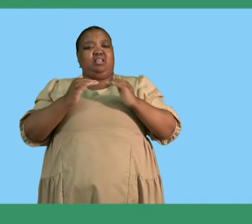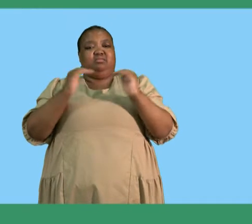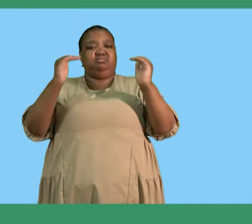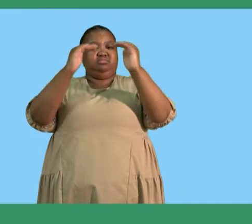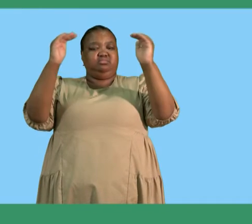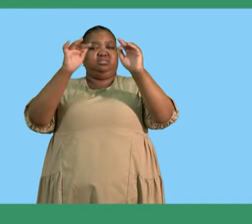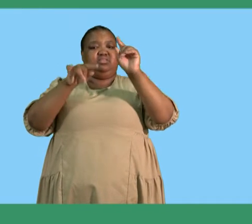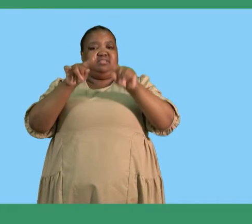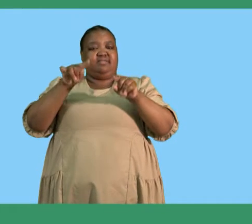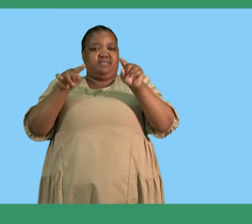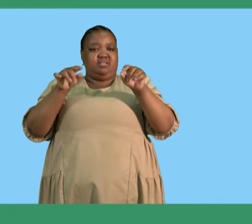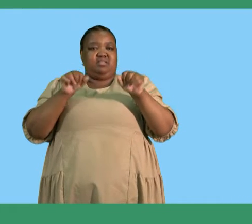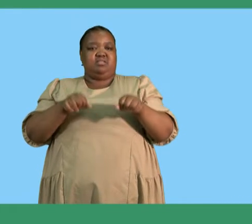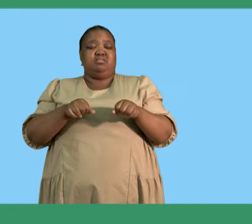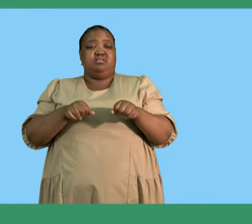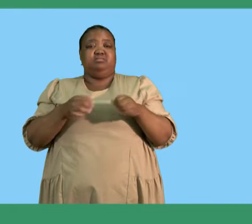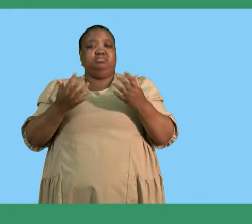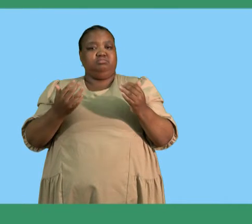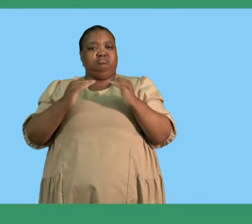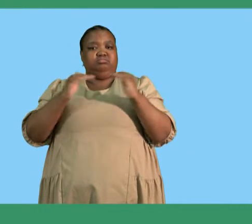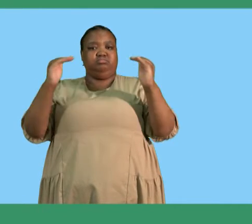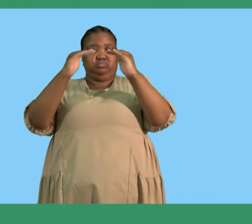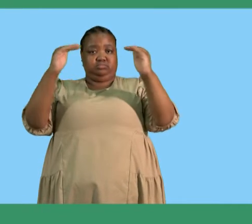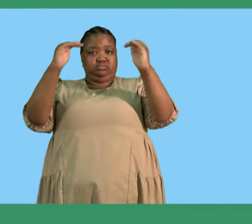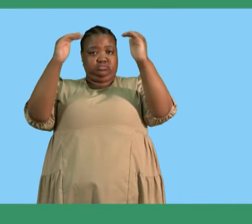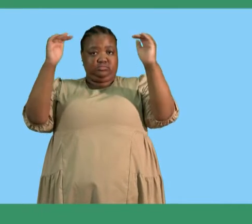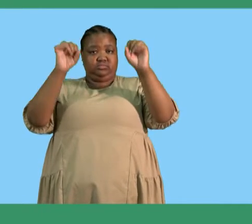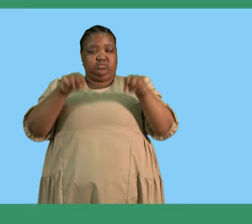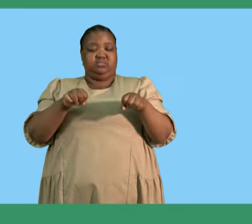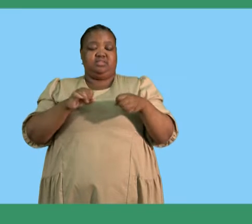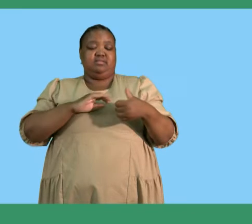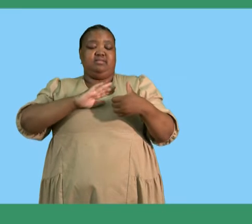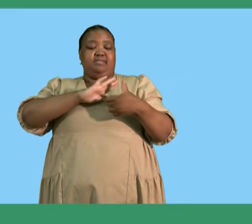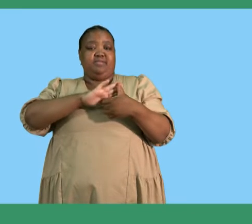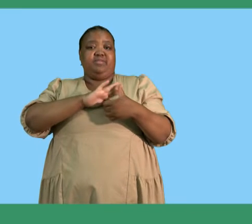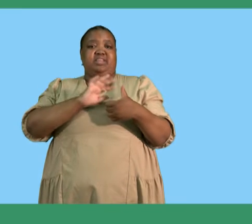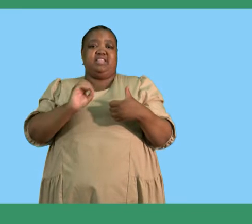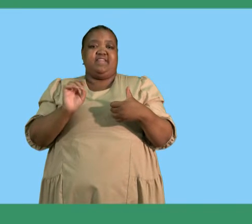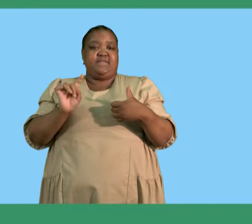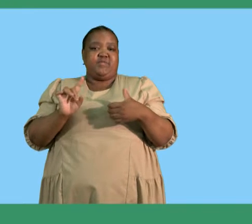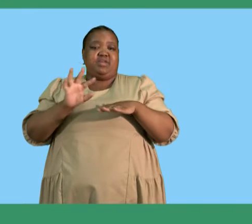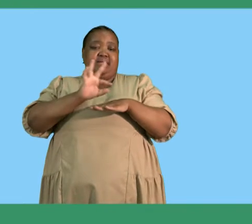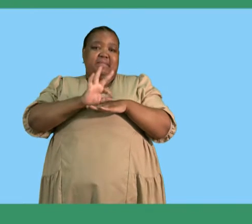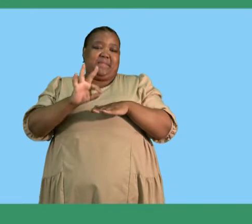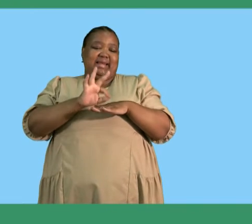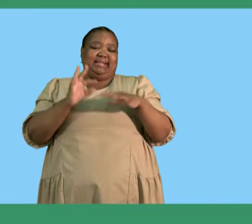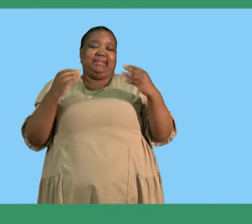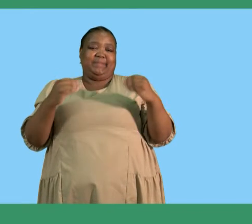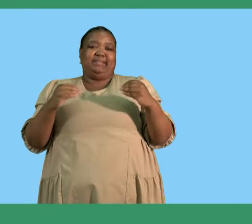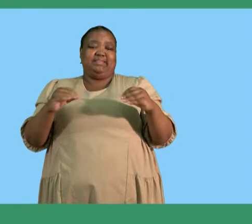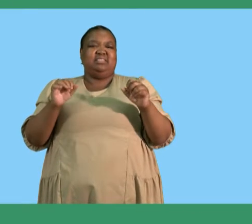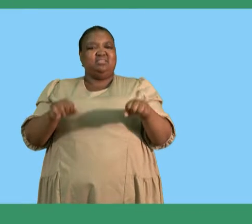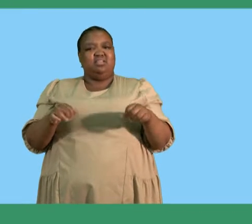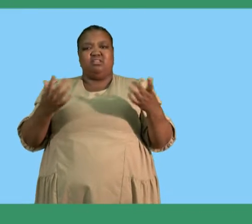a reminder that when you are going through the stages, you are going to firstly have a planning of the